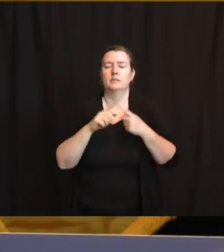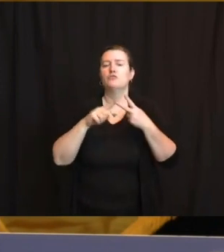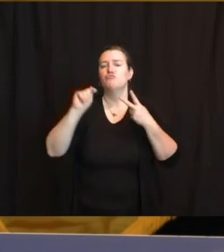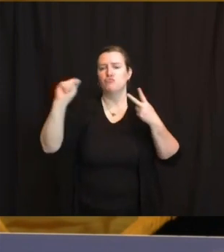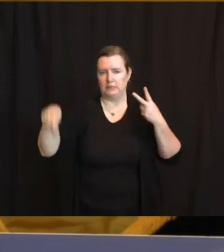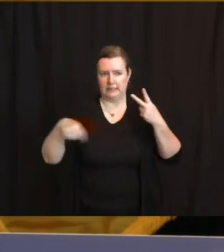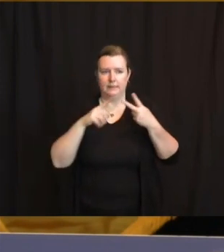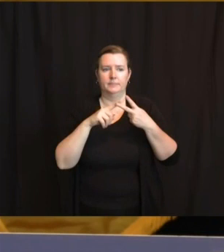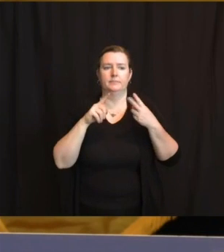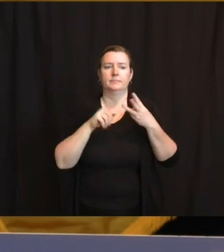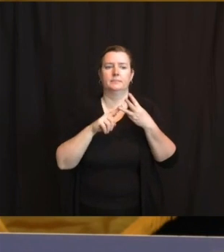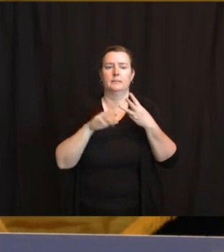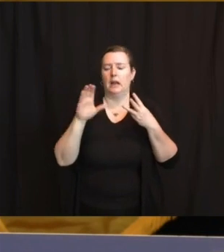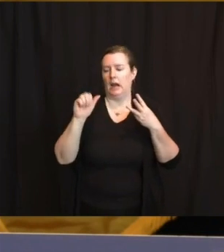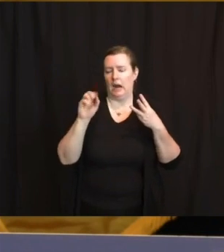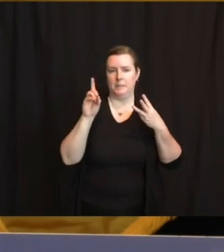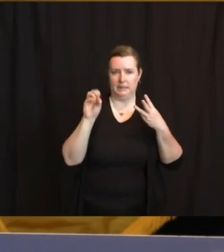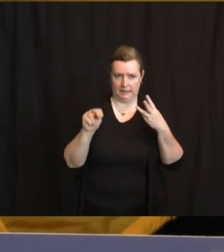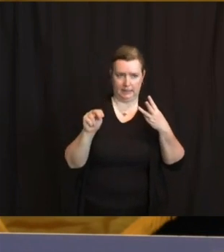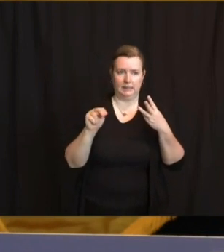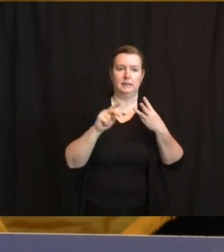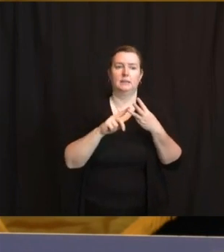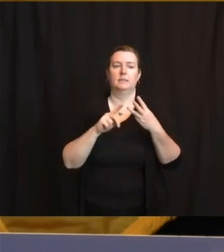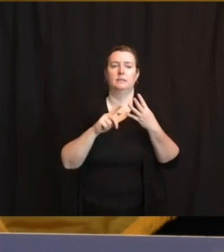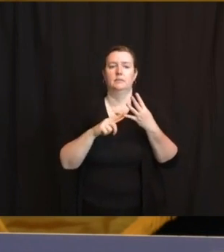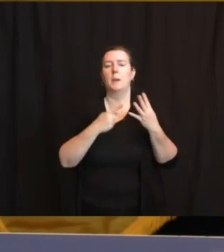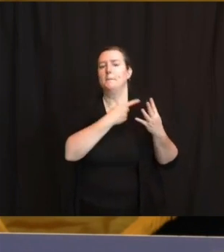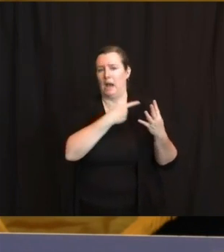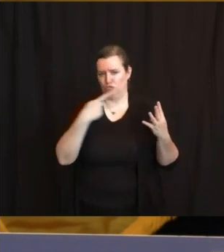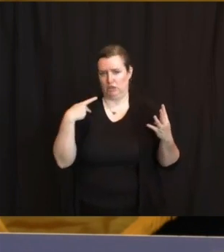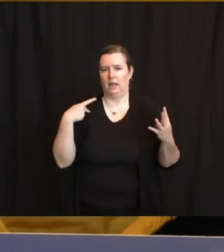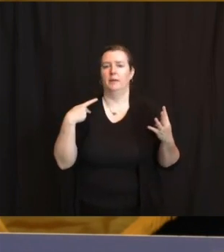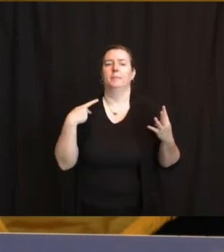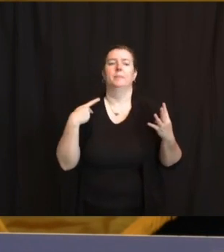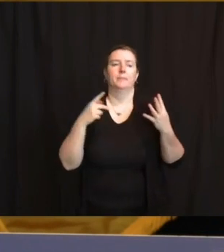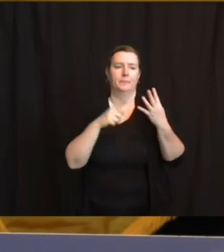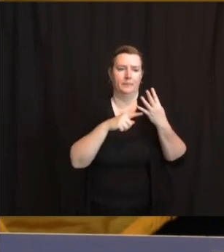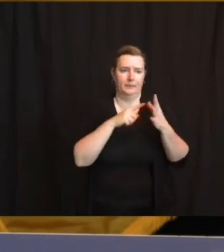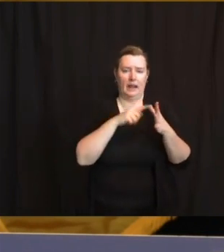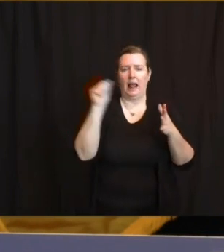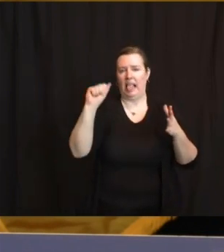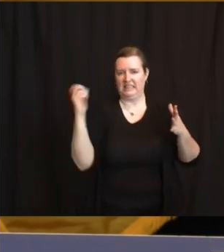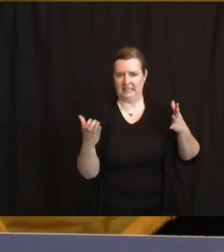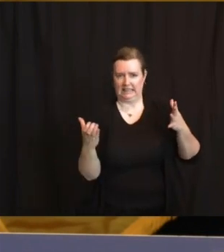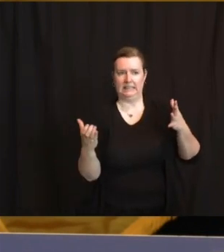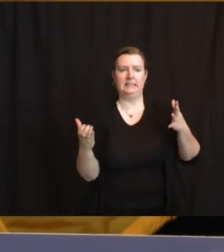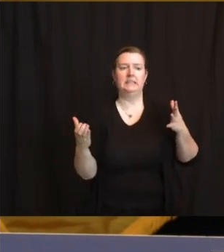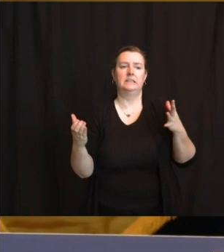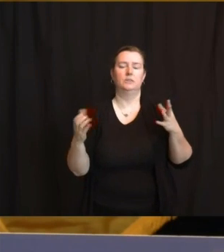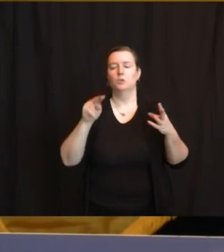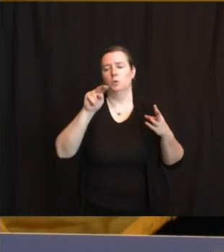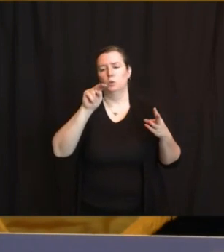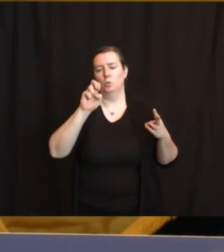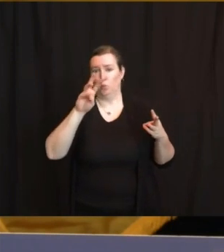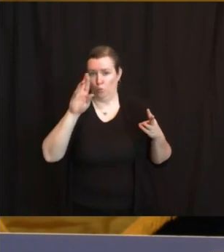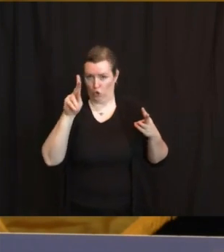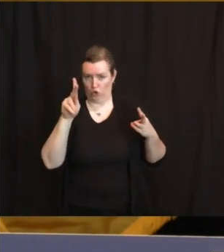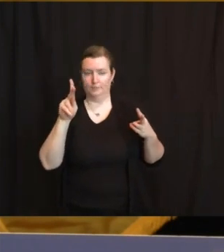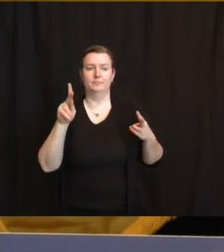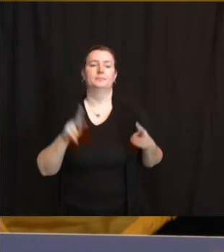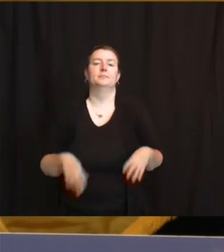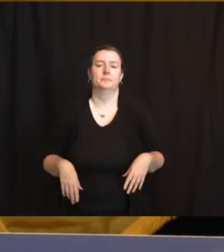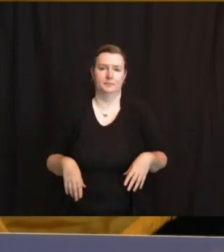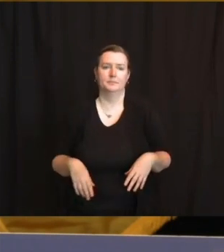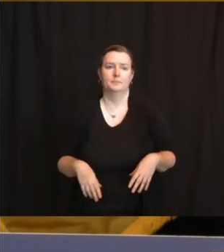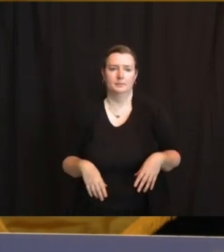and Newark to increase the testing in their cities. If you think you were exposed, please ensure you get